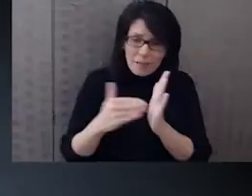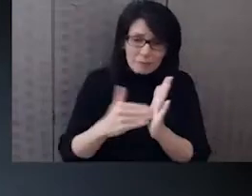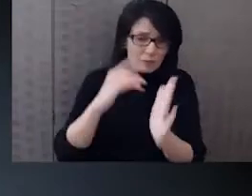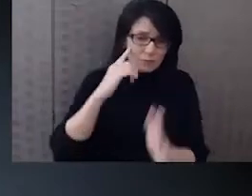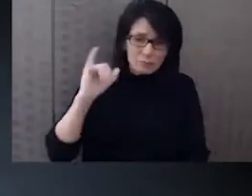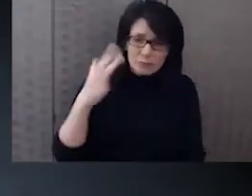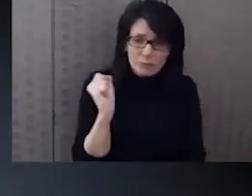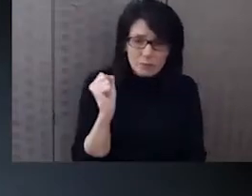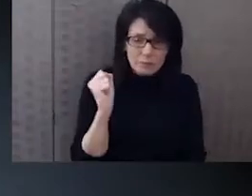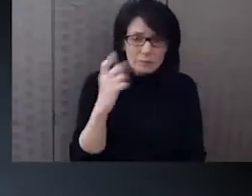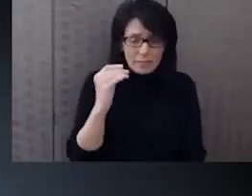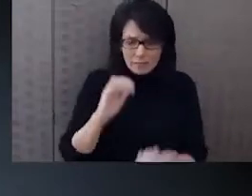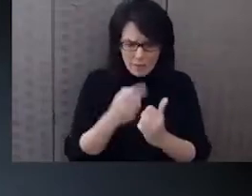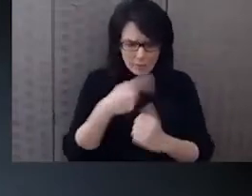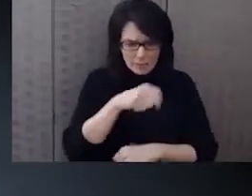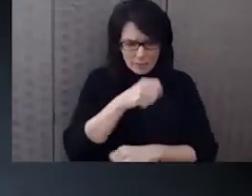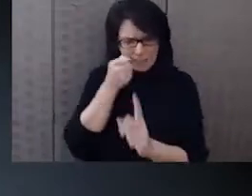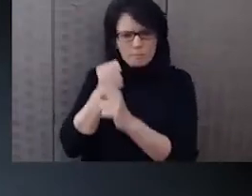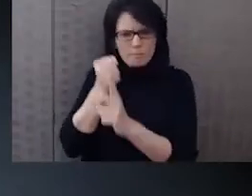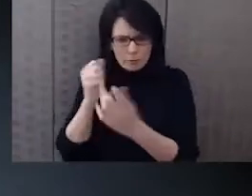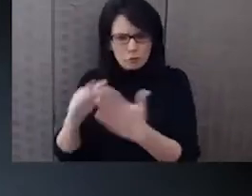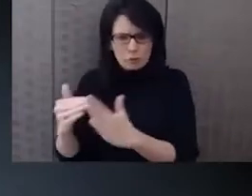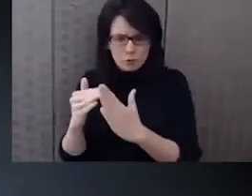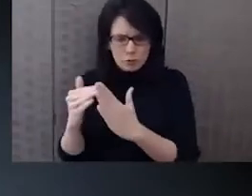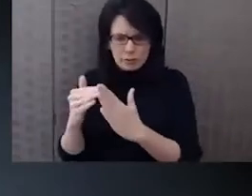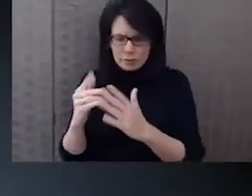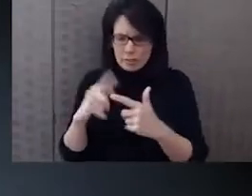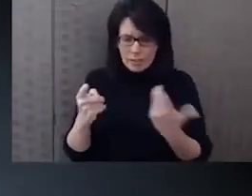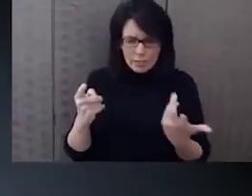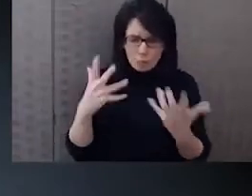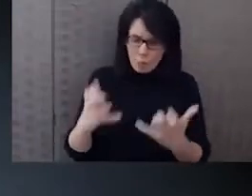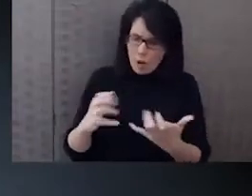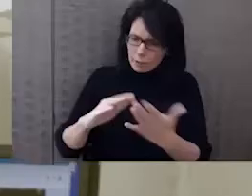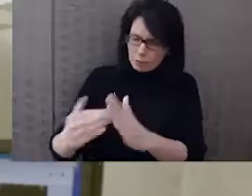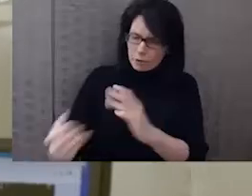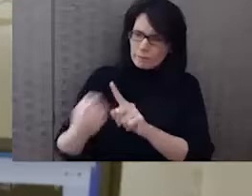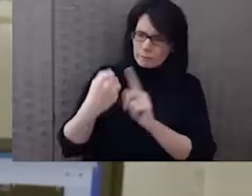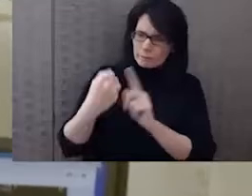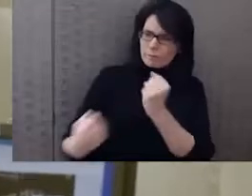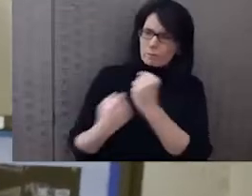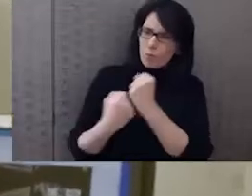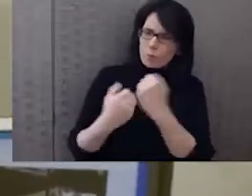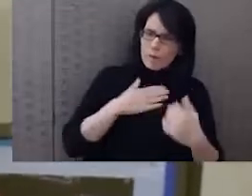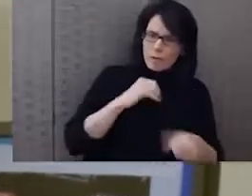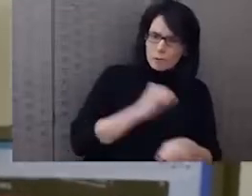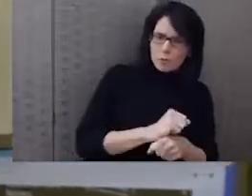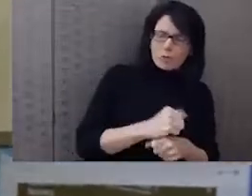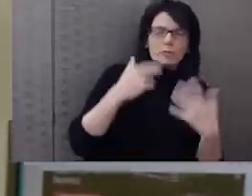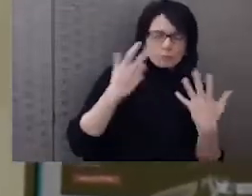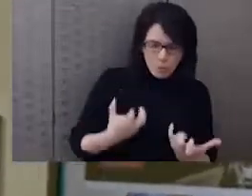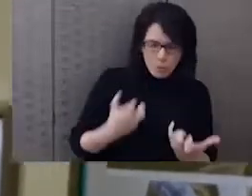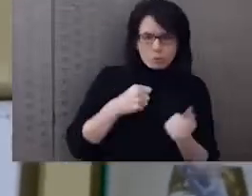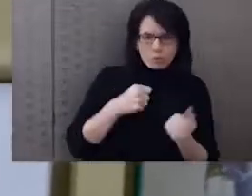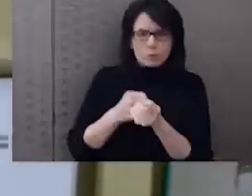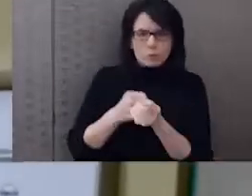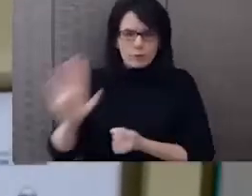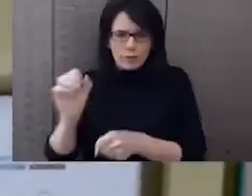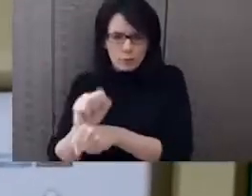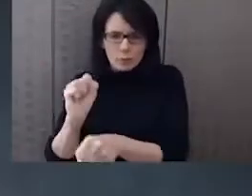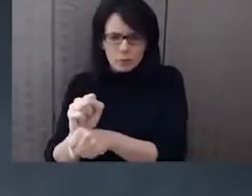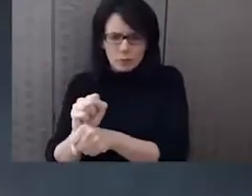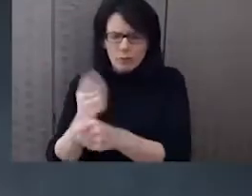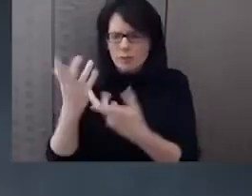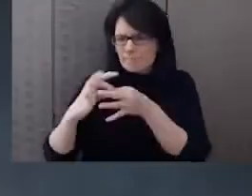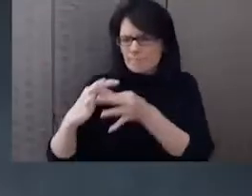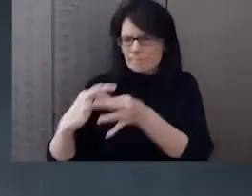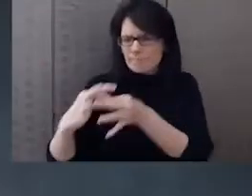communities in the same way that they asked for directly impacted communities to support their work. Being able to have that understanding between us and NLP has